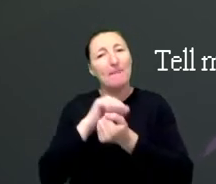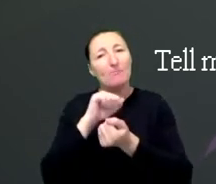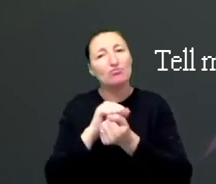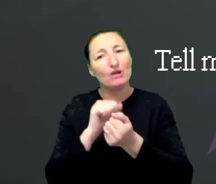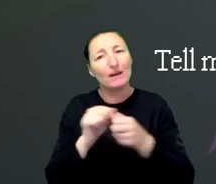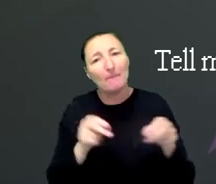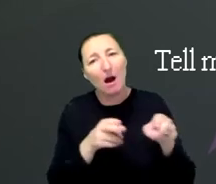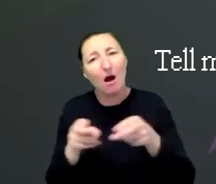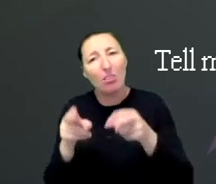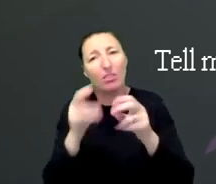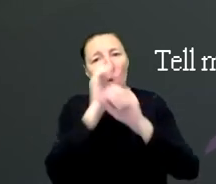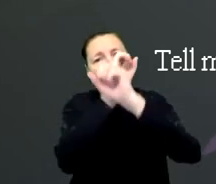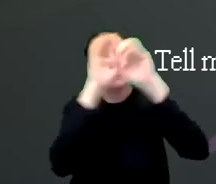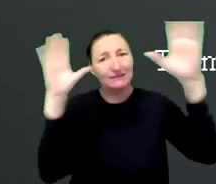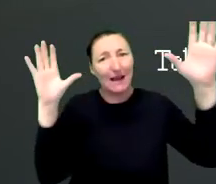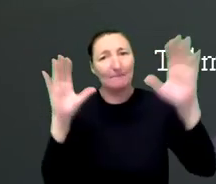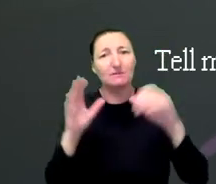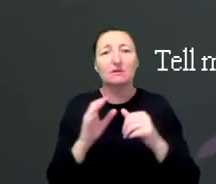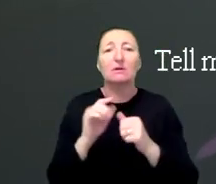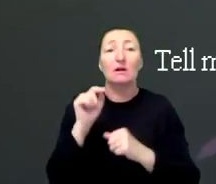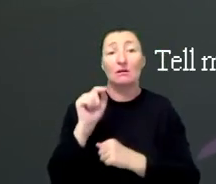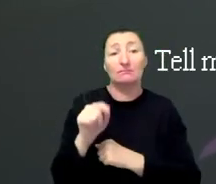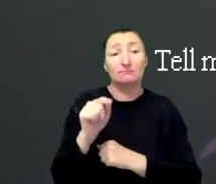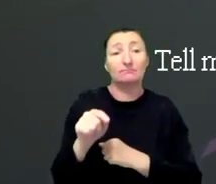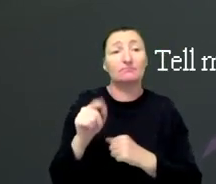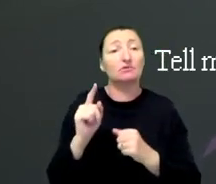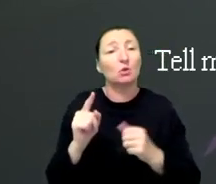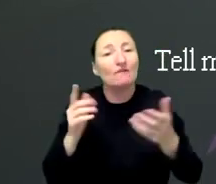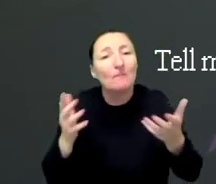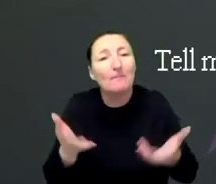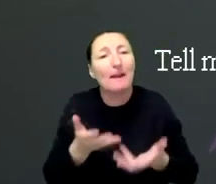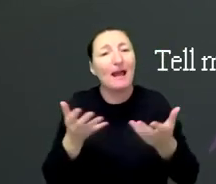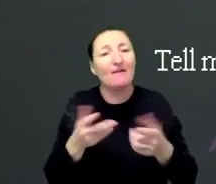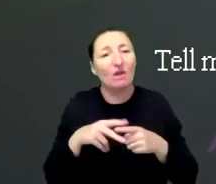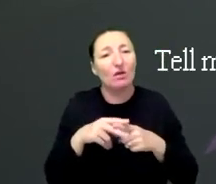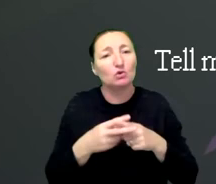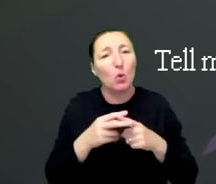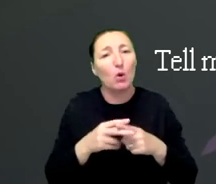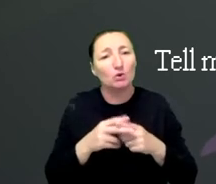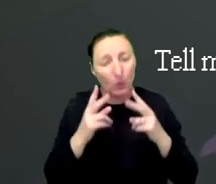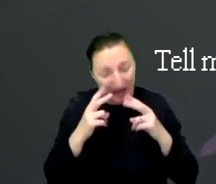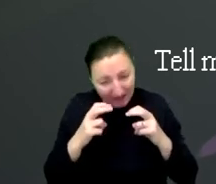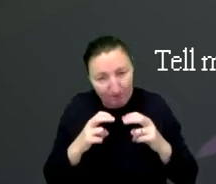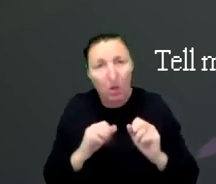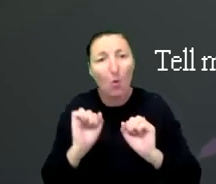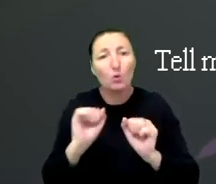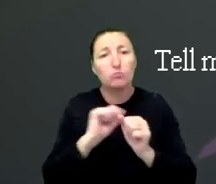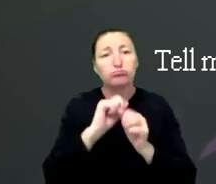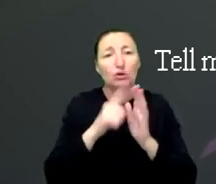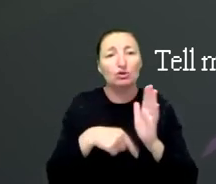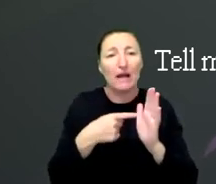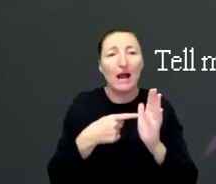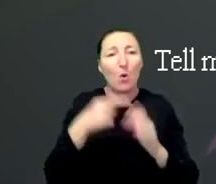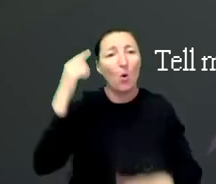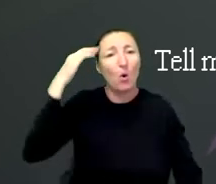just finished, but the thought also of this being a kind of playful tool for exploring a project or concepts that have been